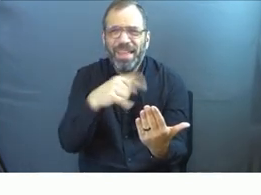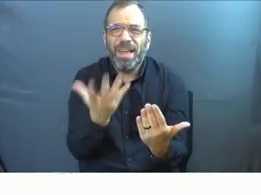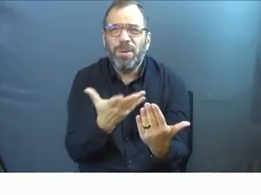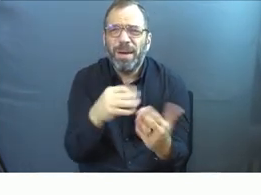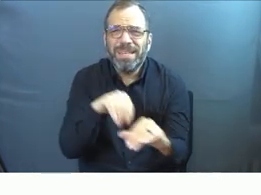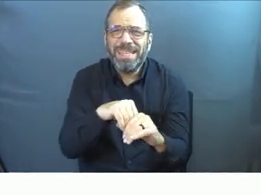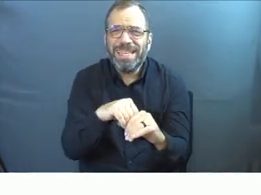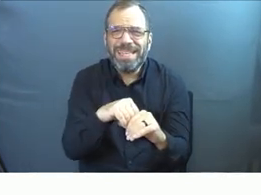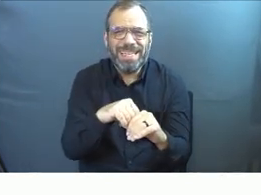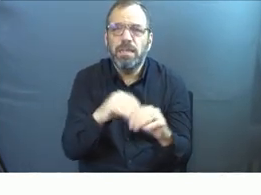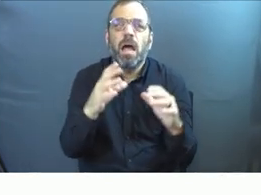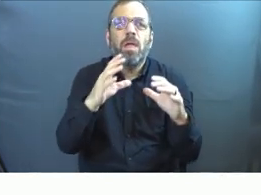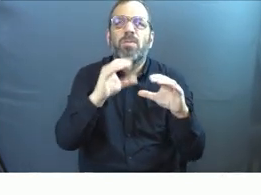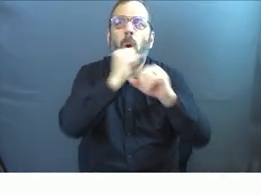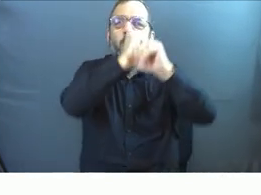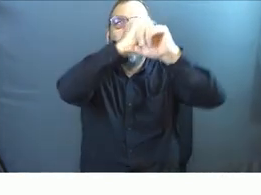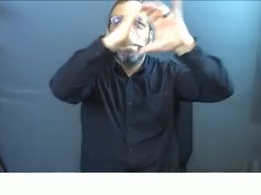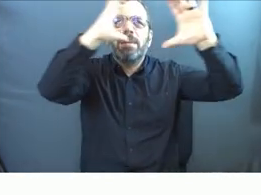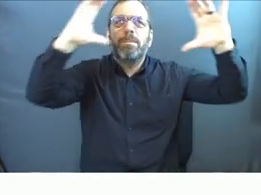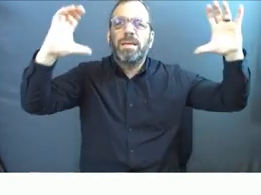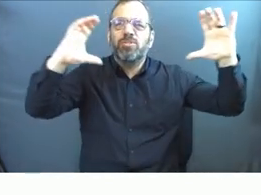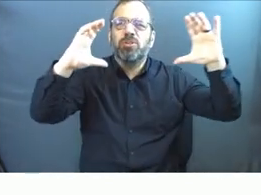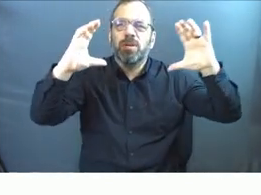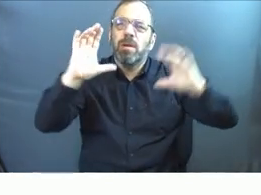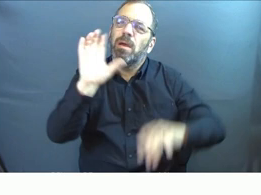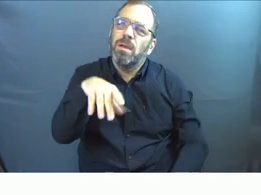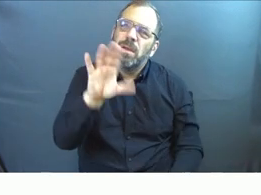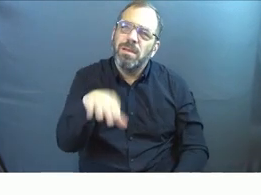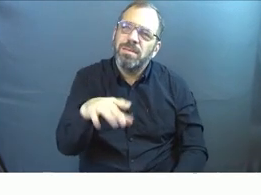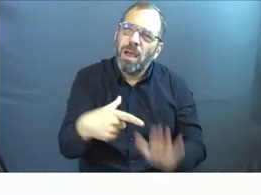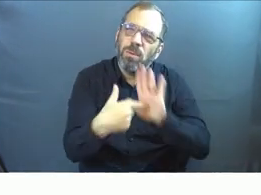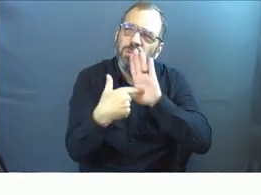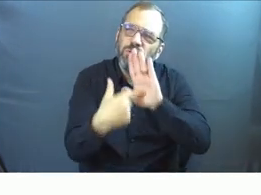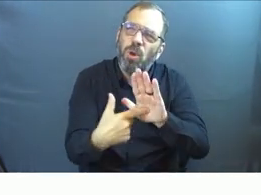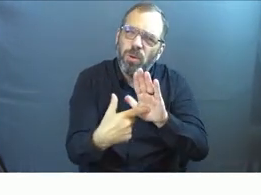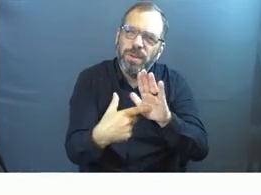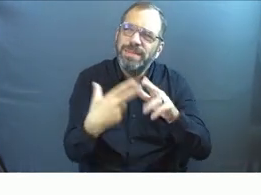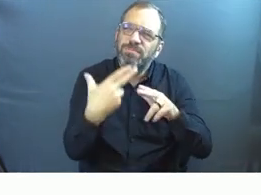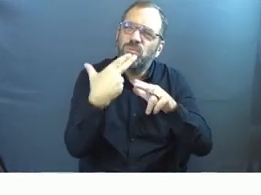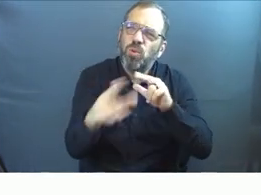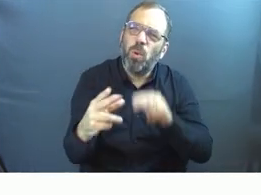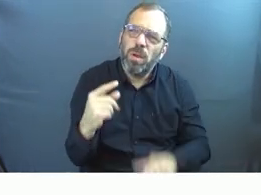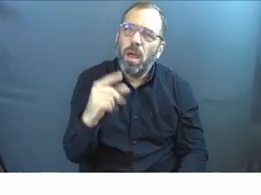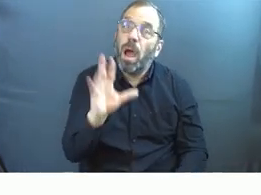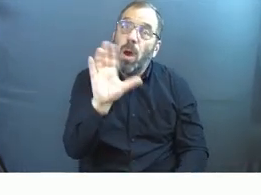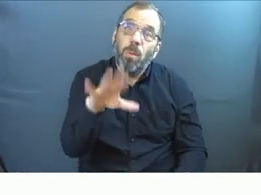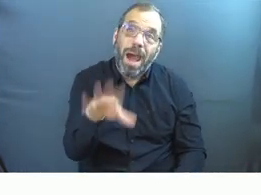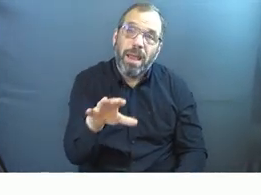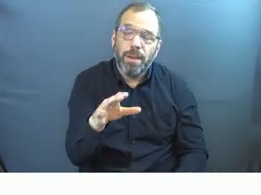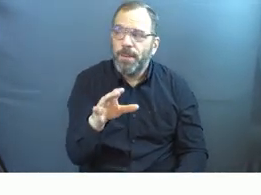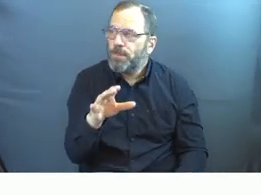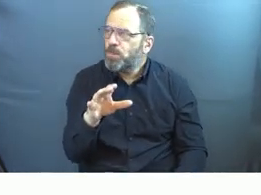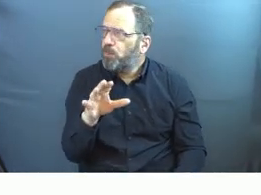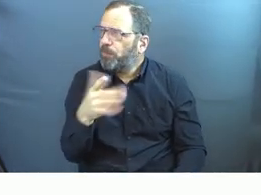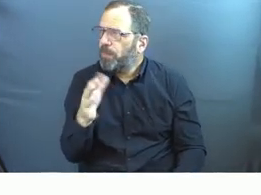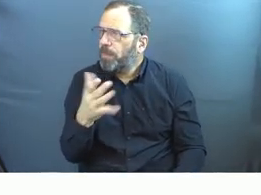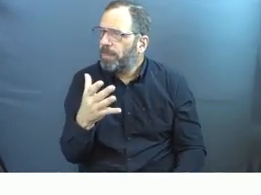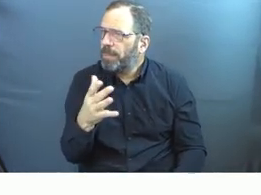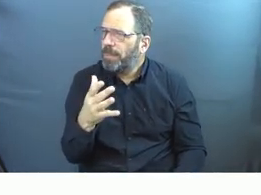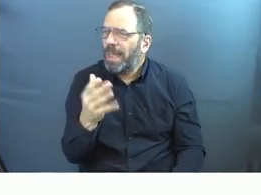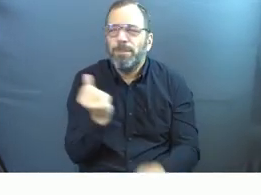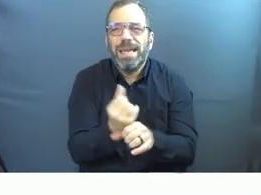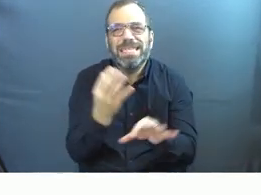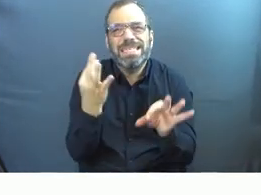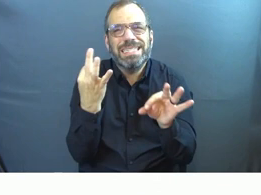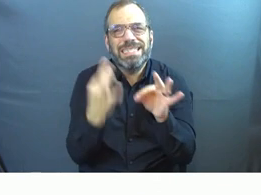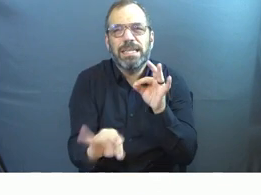you are in the big narrative. And so I just wanted to show you this just really briefly, because it just kind of